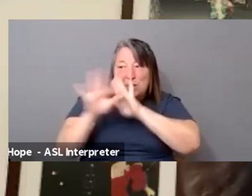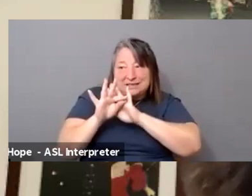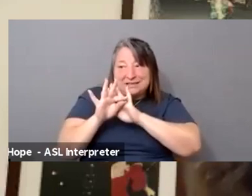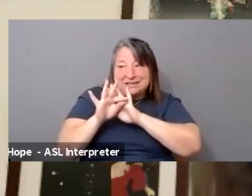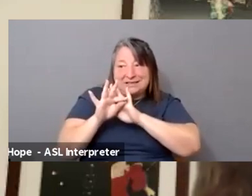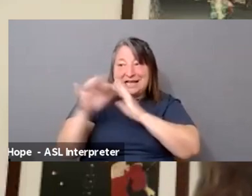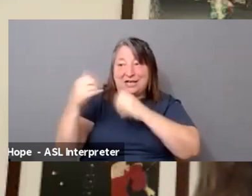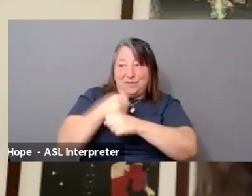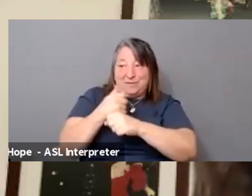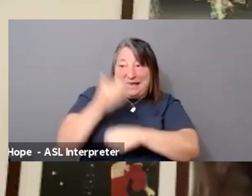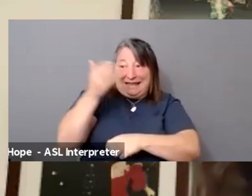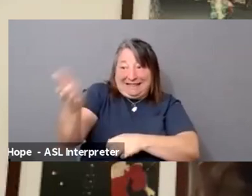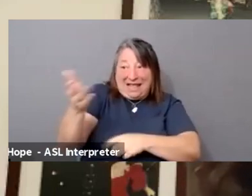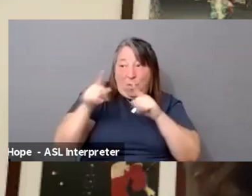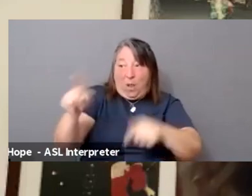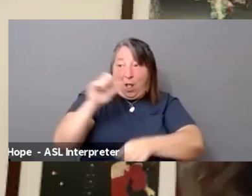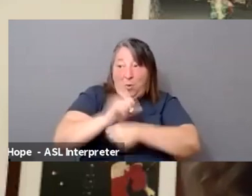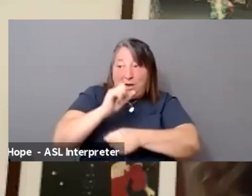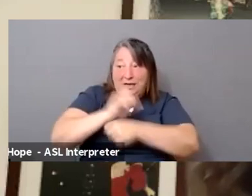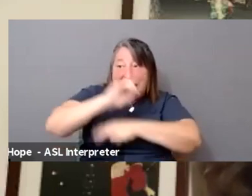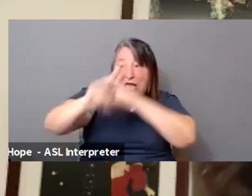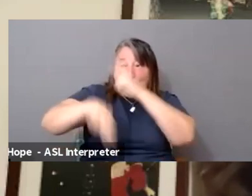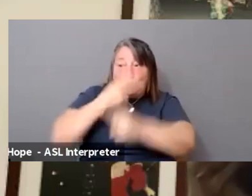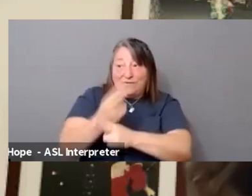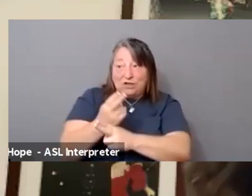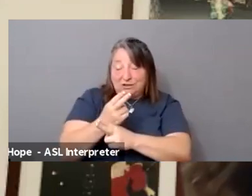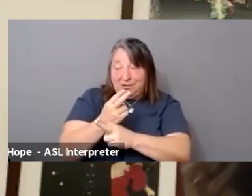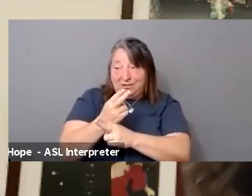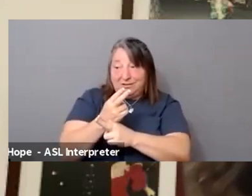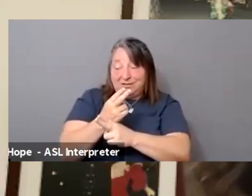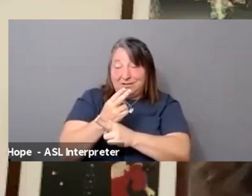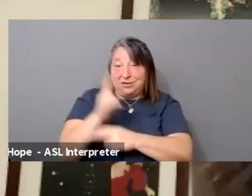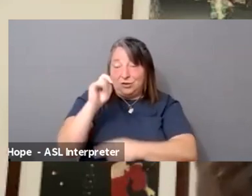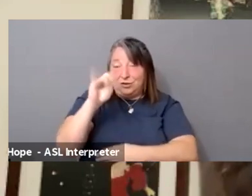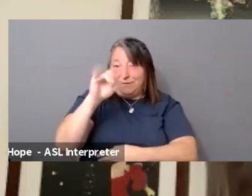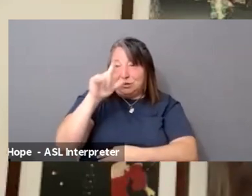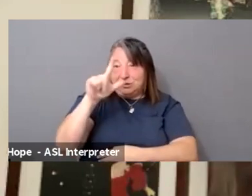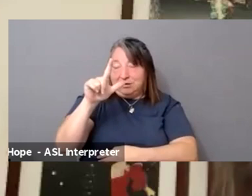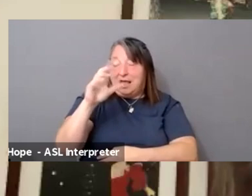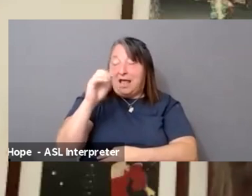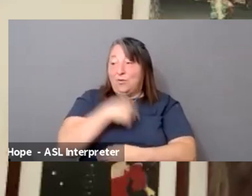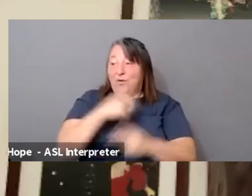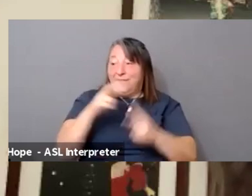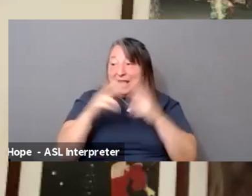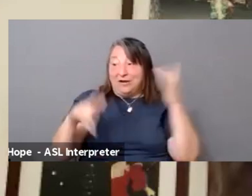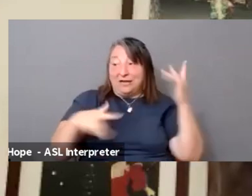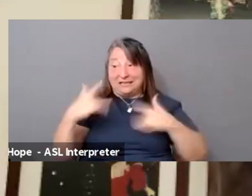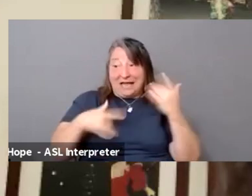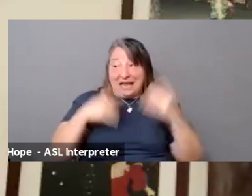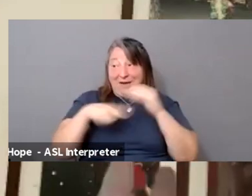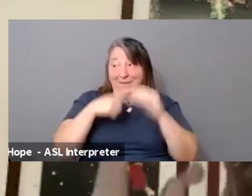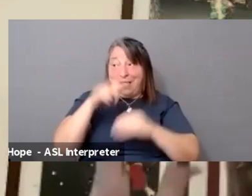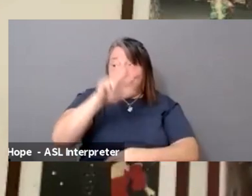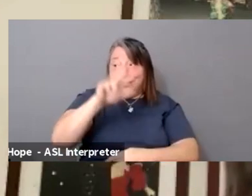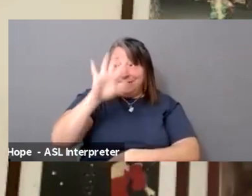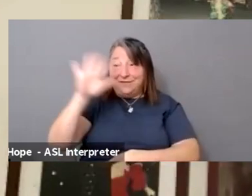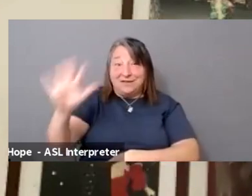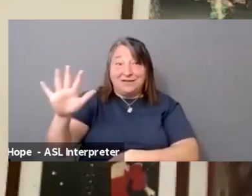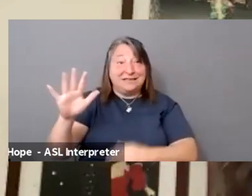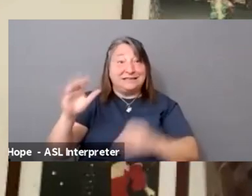making at Universal. And also, we're super excited about 355. So